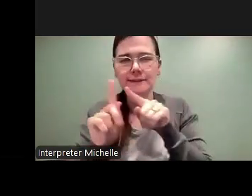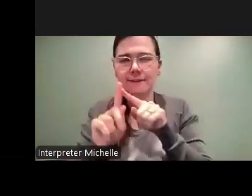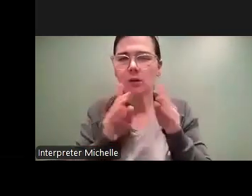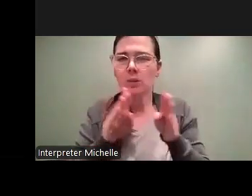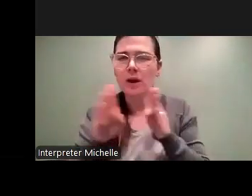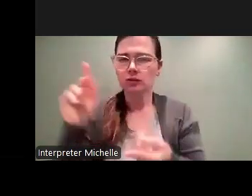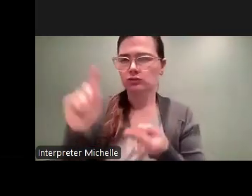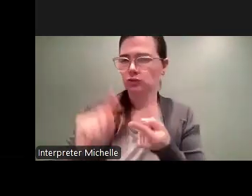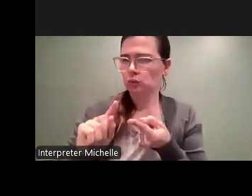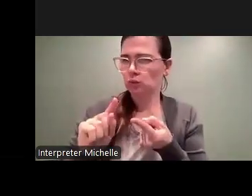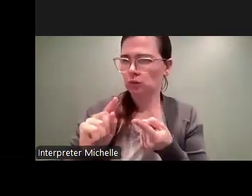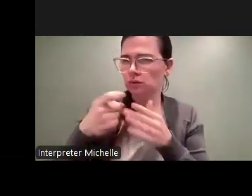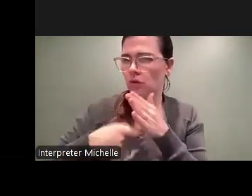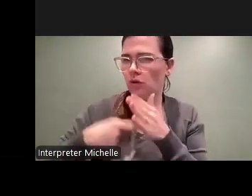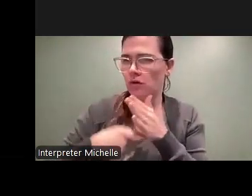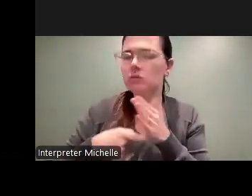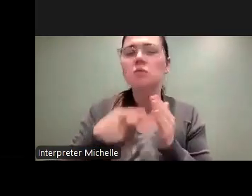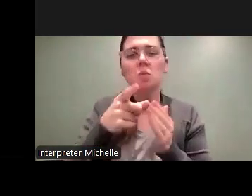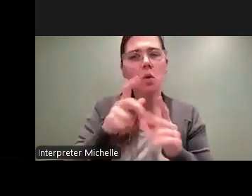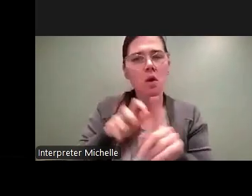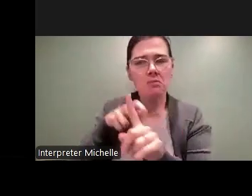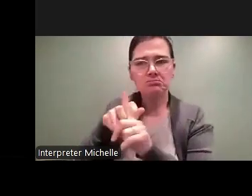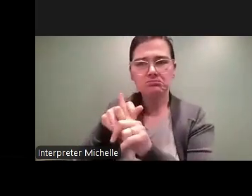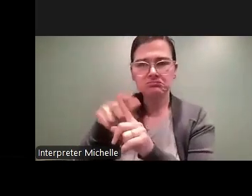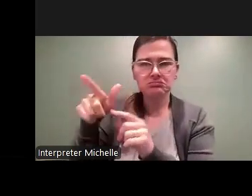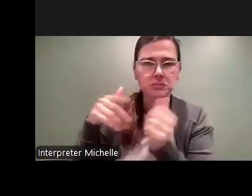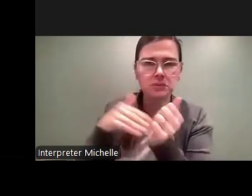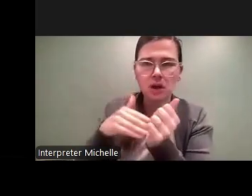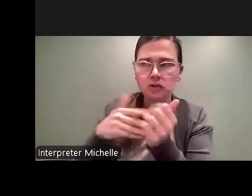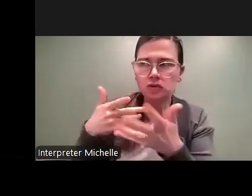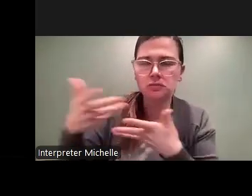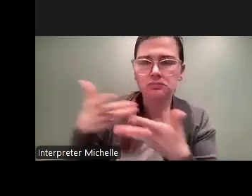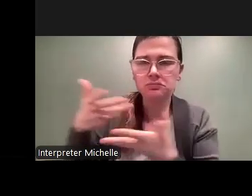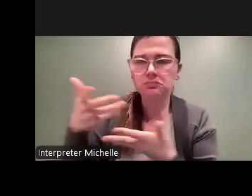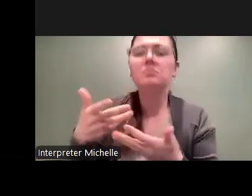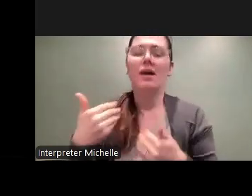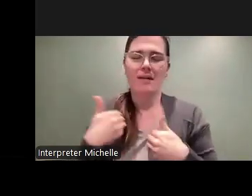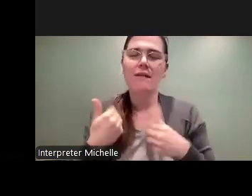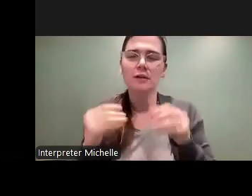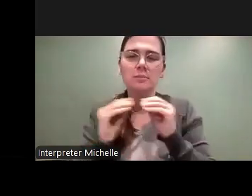your medical provider if you have concerns about it, and they can give you more information.